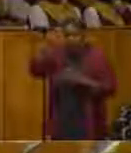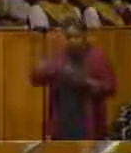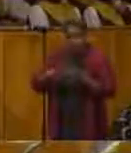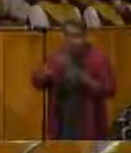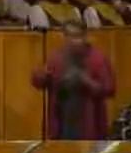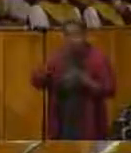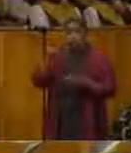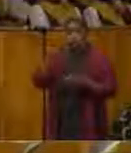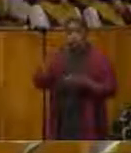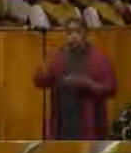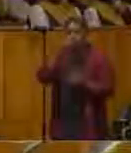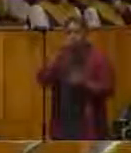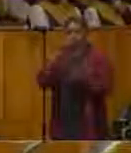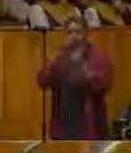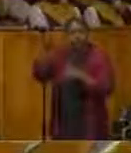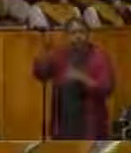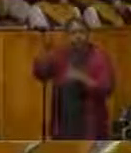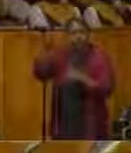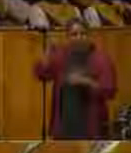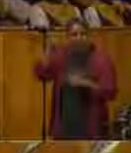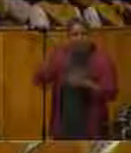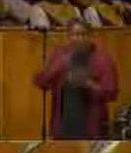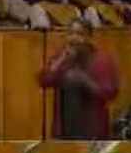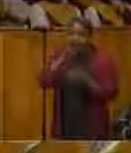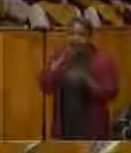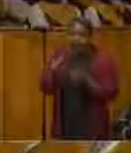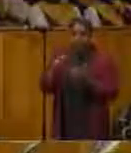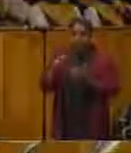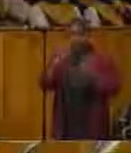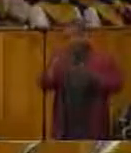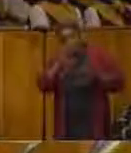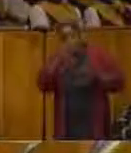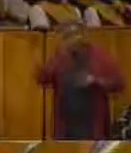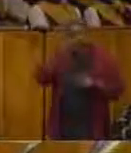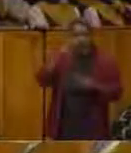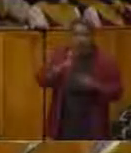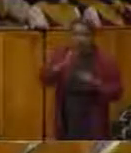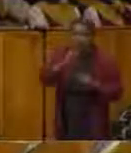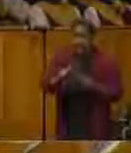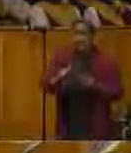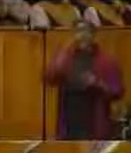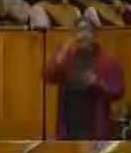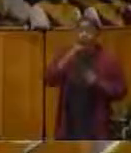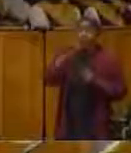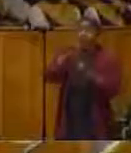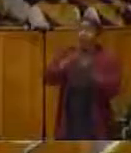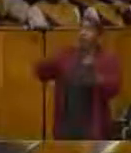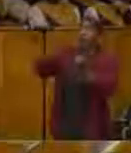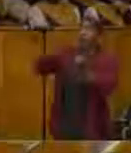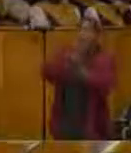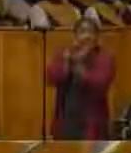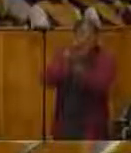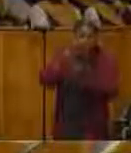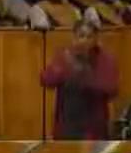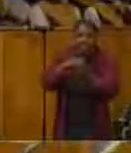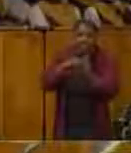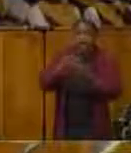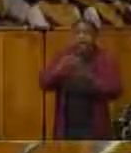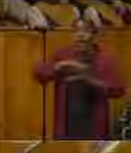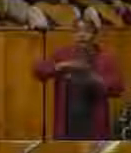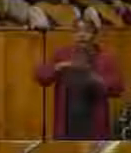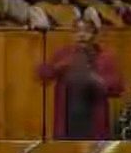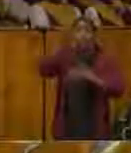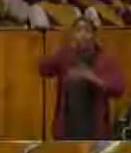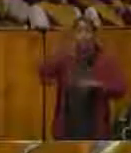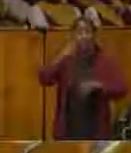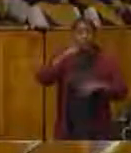not junior God. I am not conciliatory God. If I'm not God over everything, then I'm God over